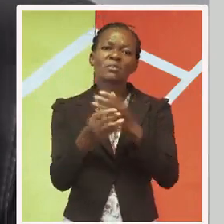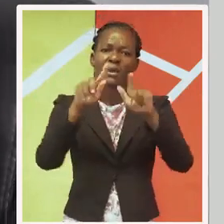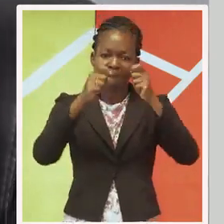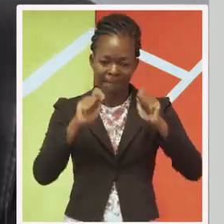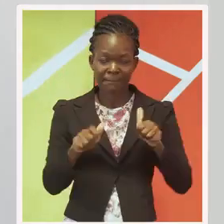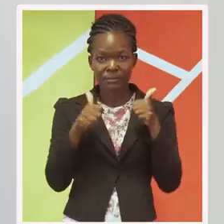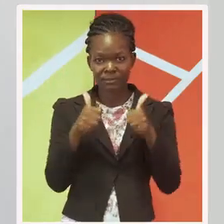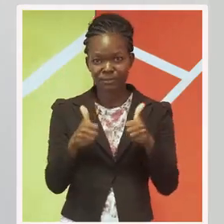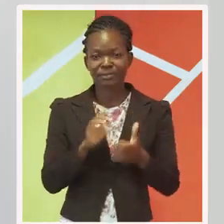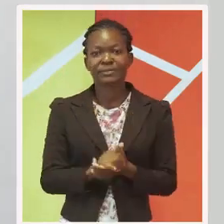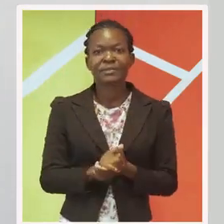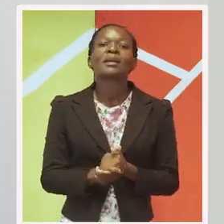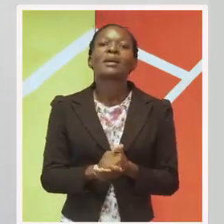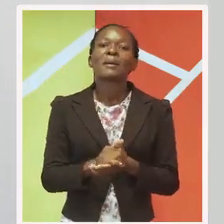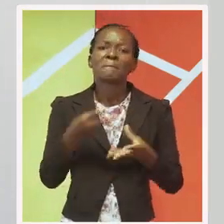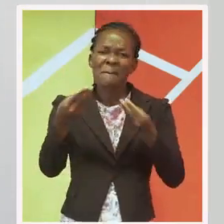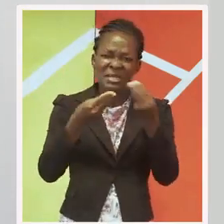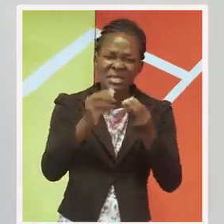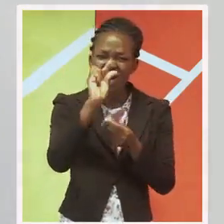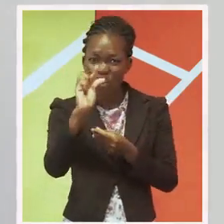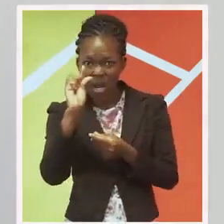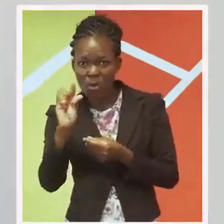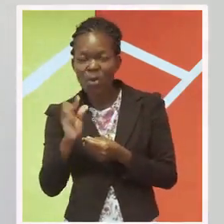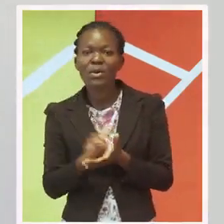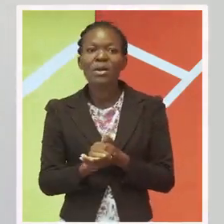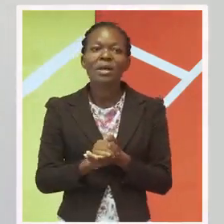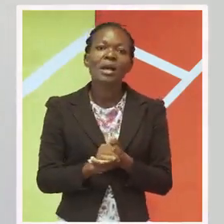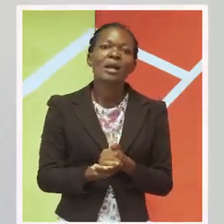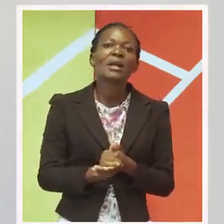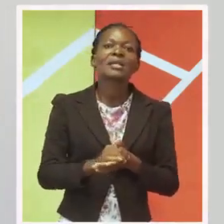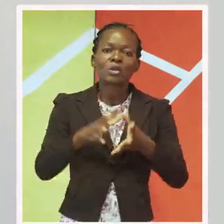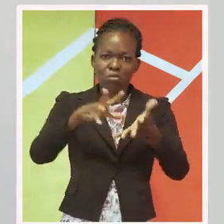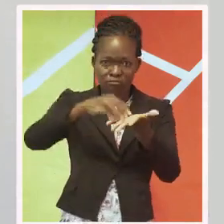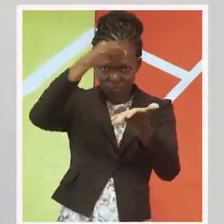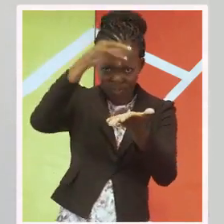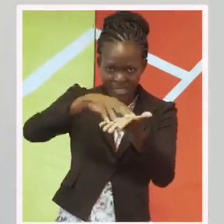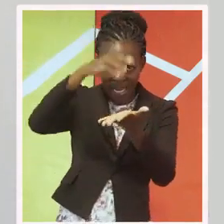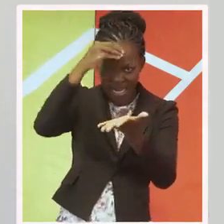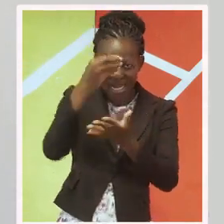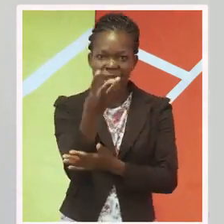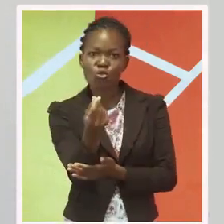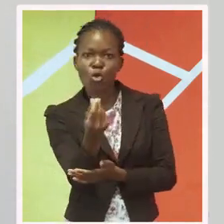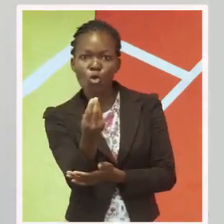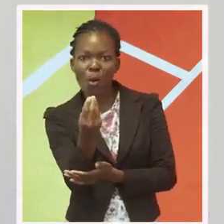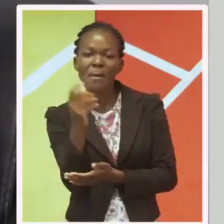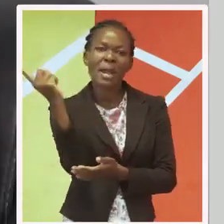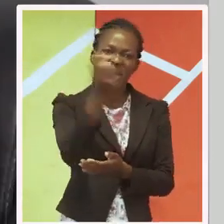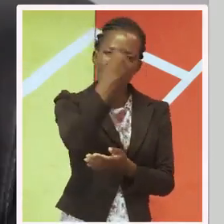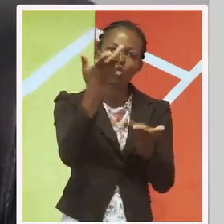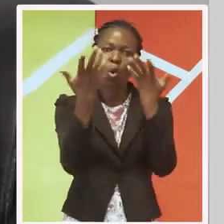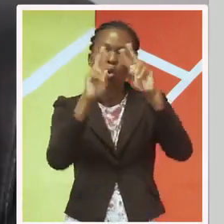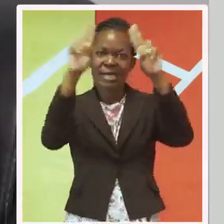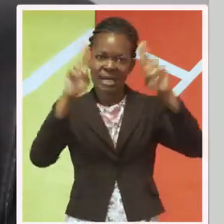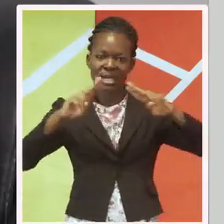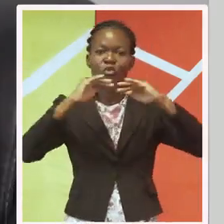down. Defined, macro-level economics or macroeconomics is the study of the economy as a